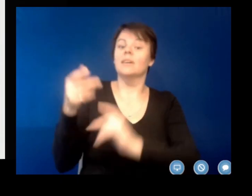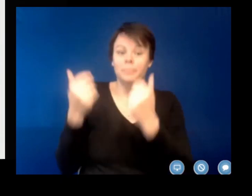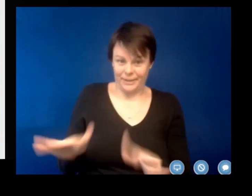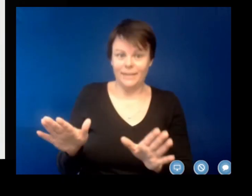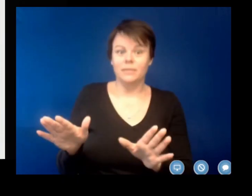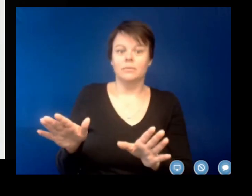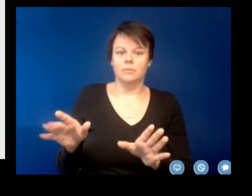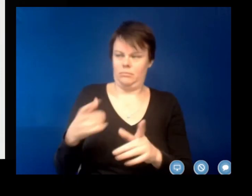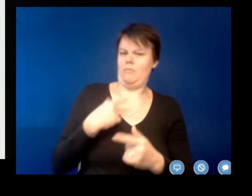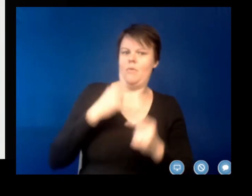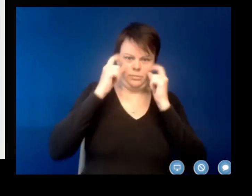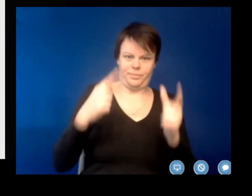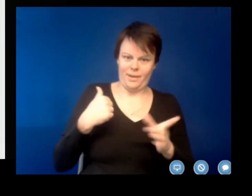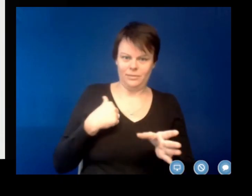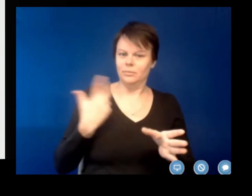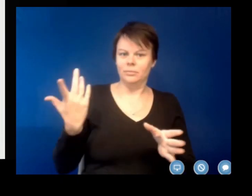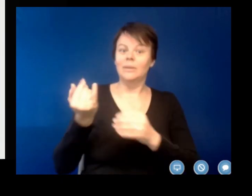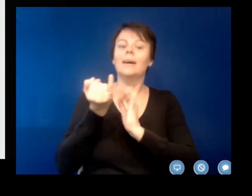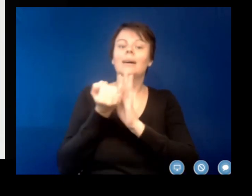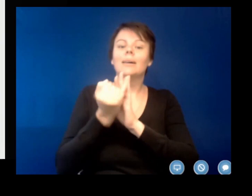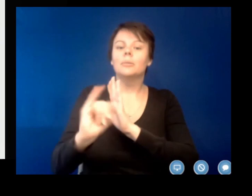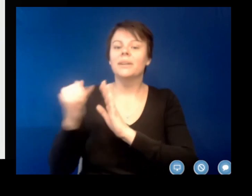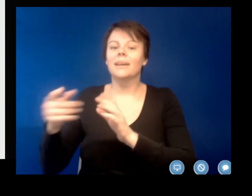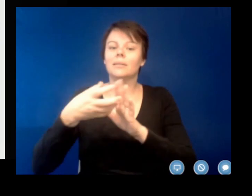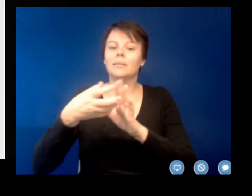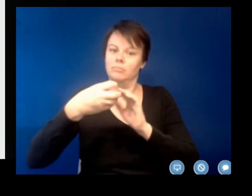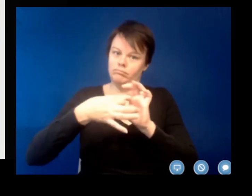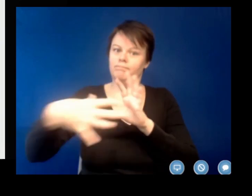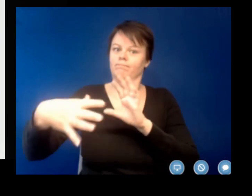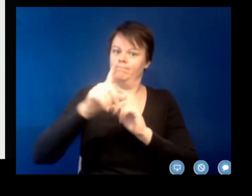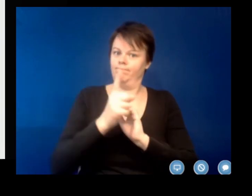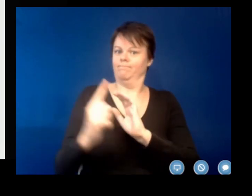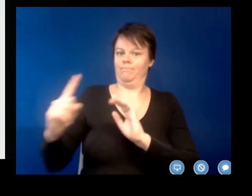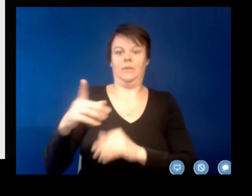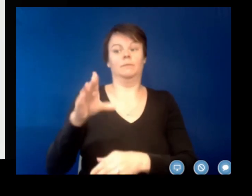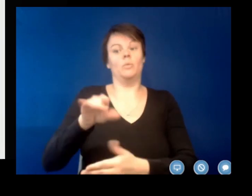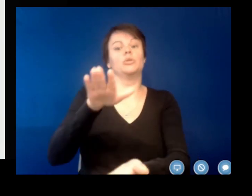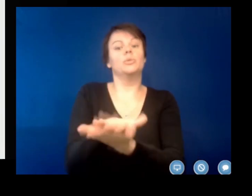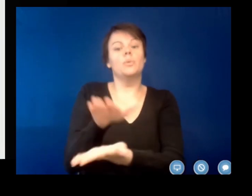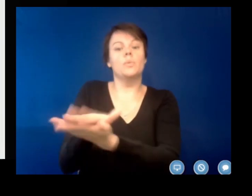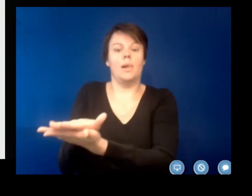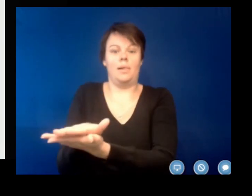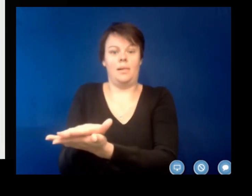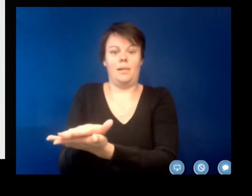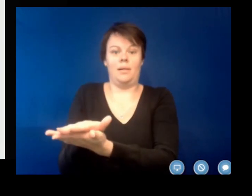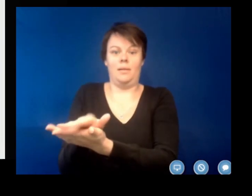just know about globalization and much more than just understand